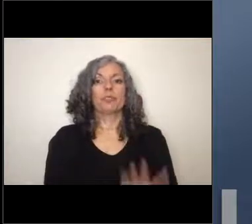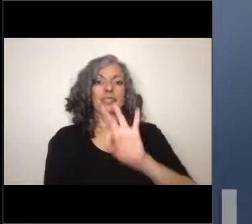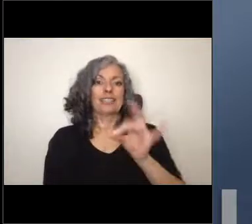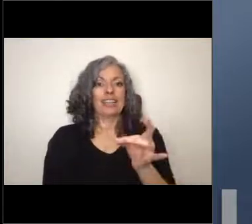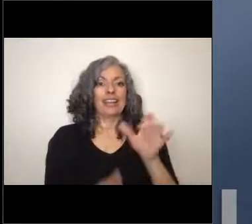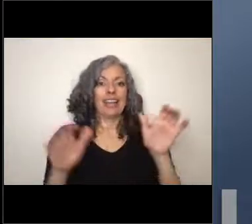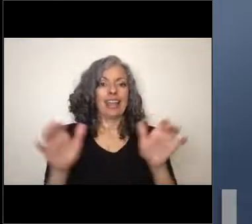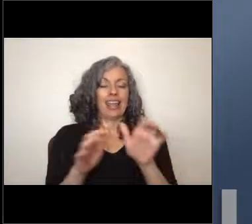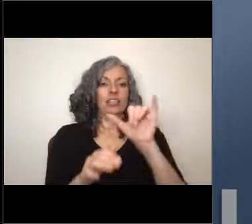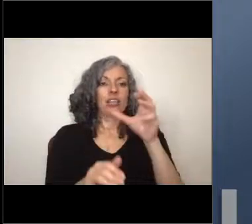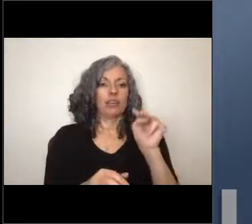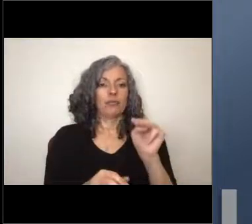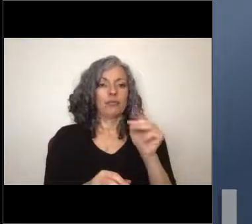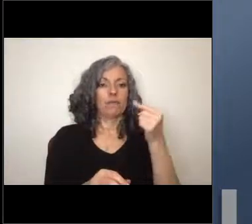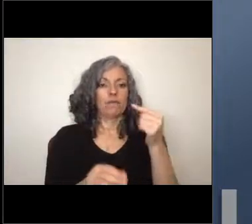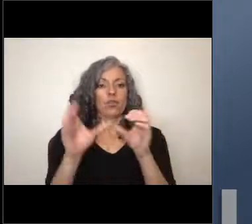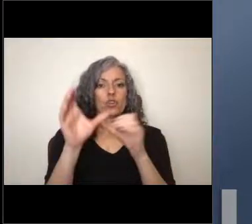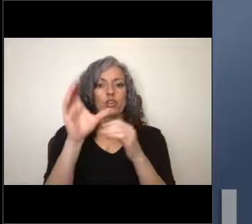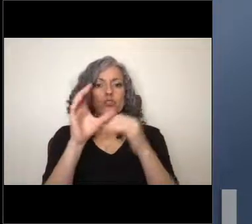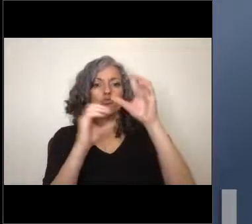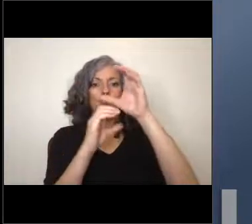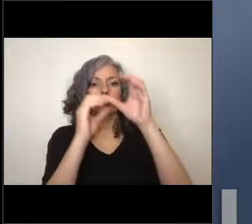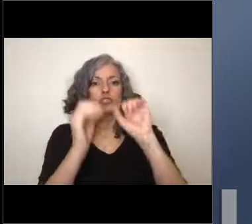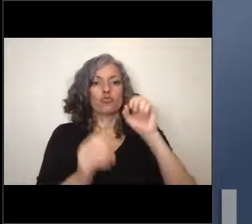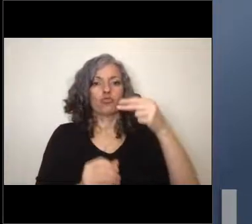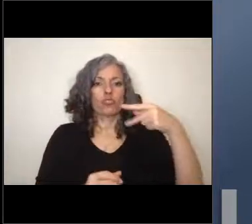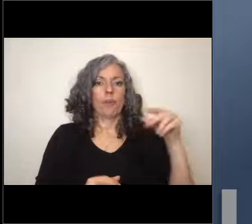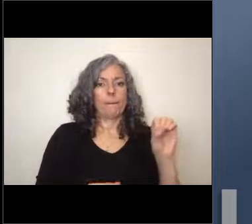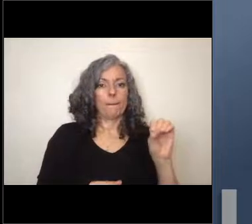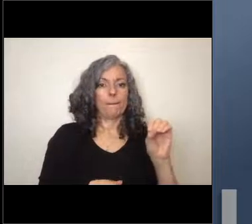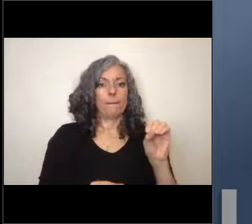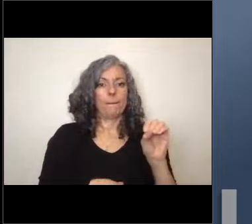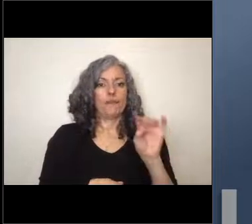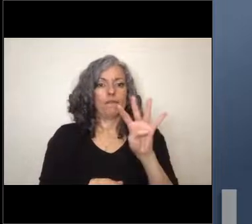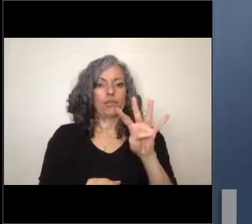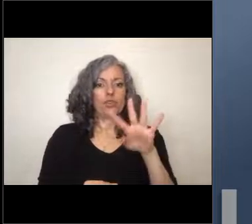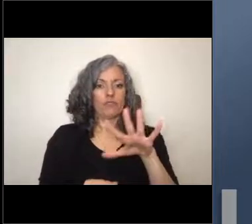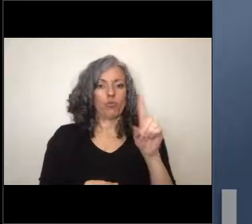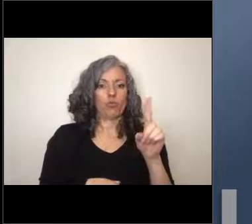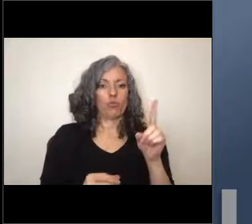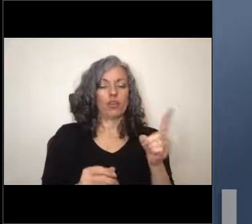shop construction allocations. This item will allocate